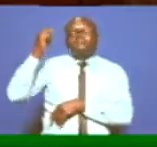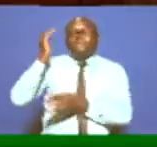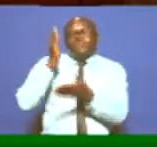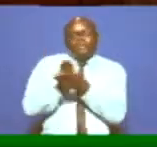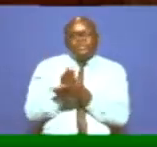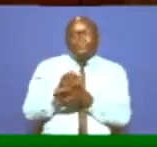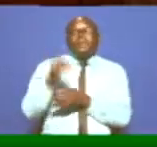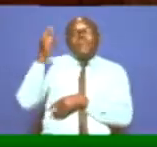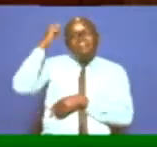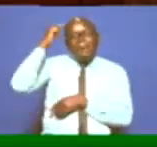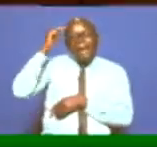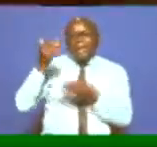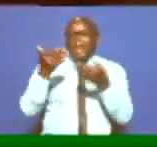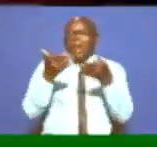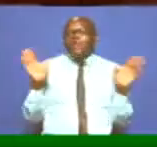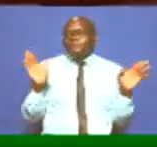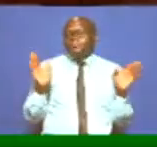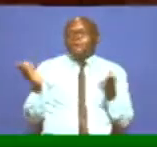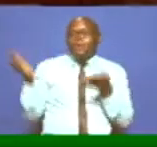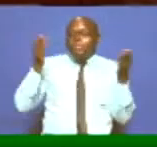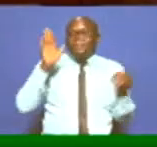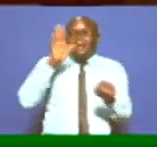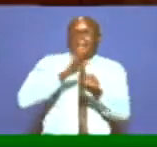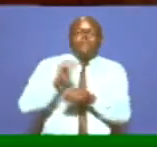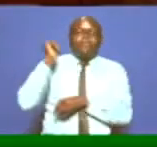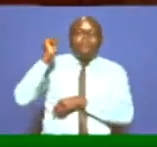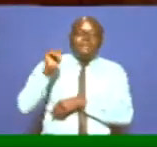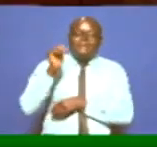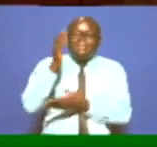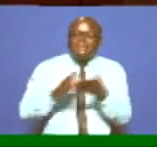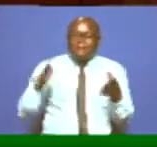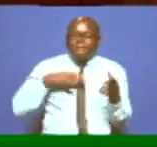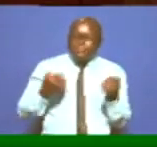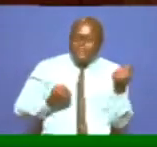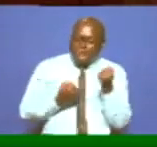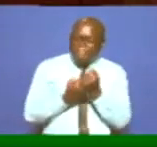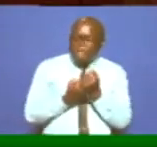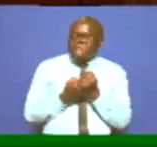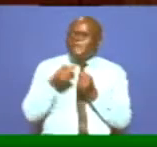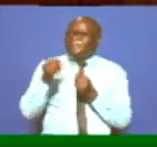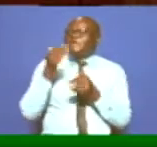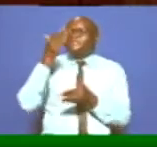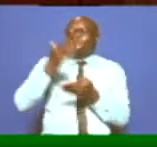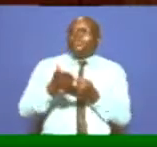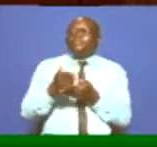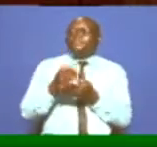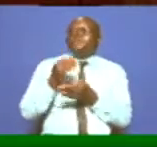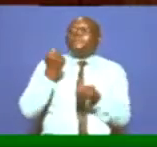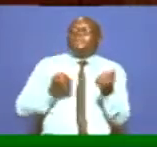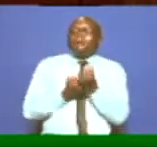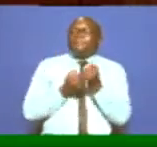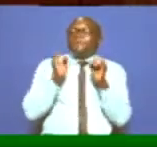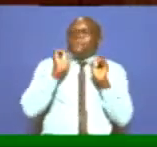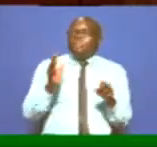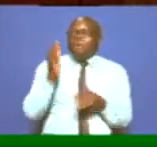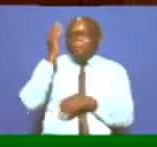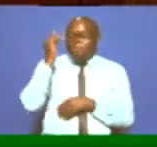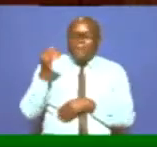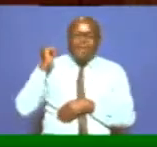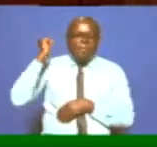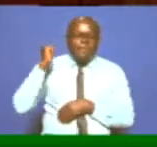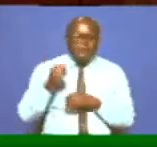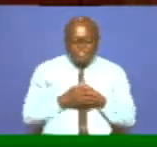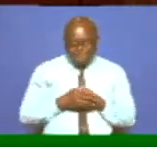So if we then bring a lot of politics, even those who would support actually stop supporting because of politics. So the